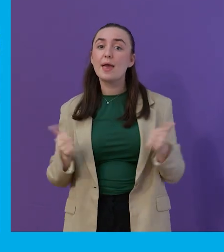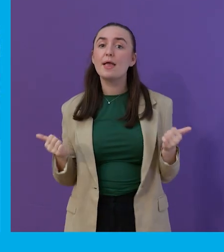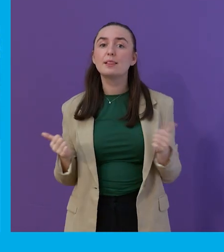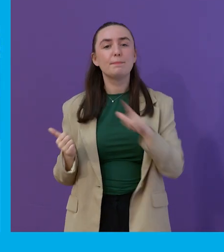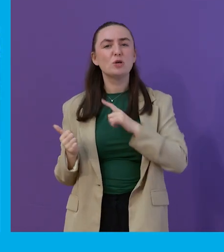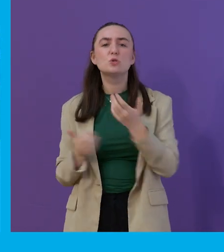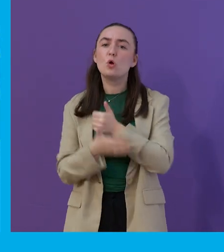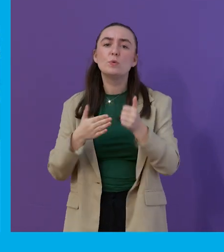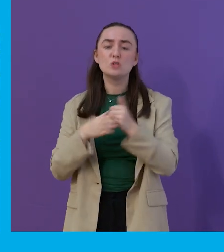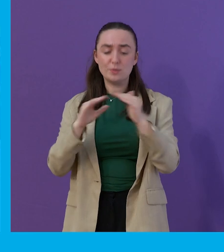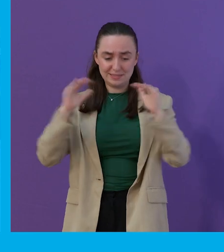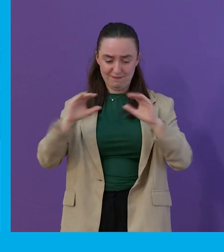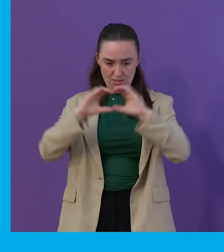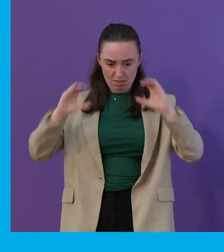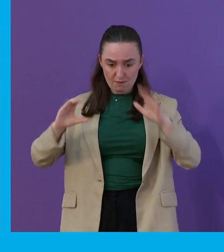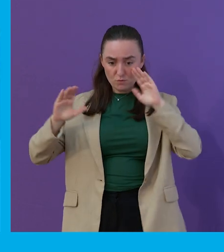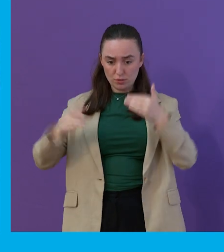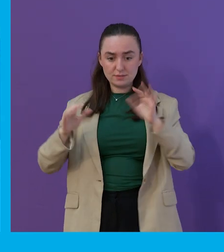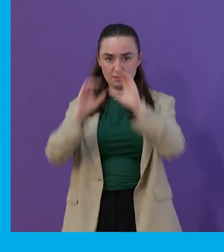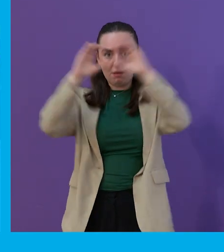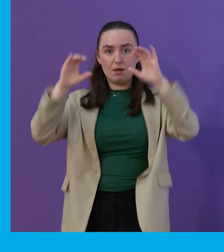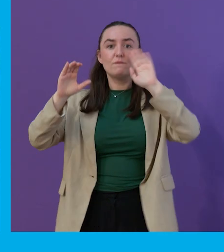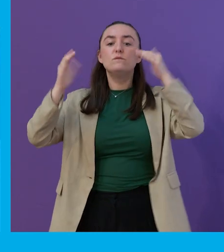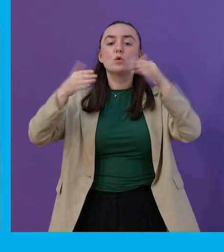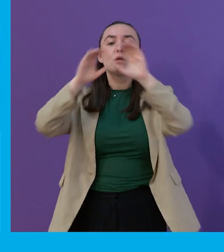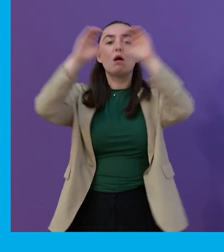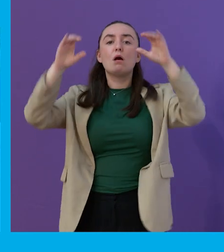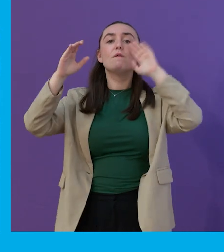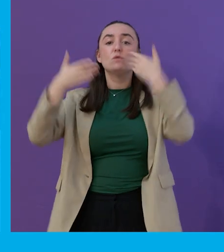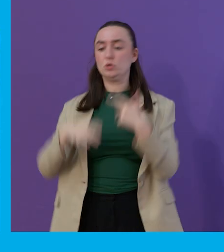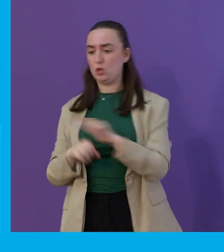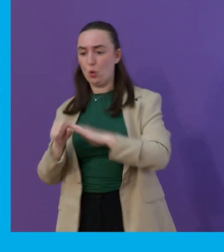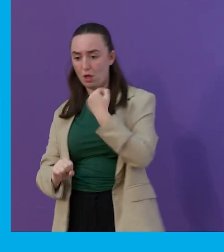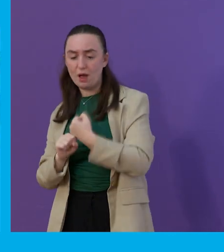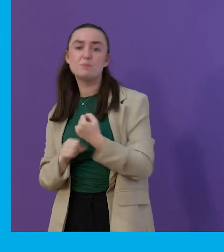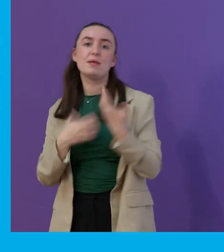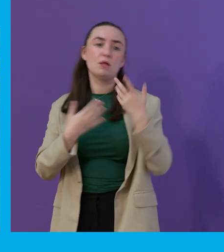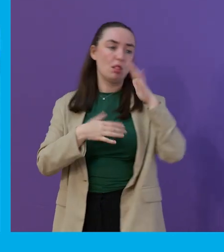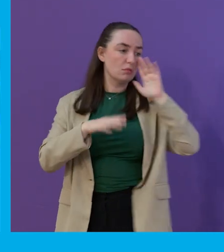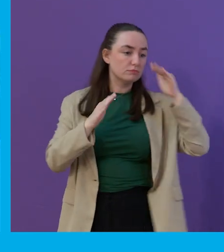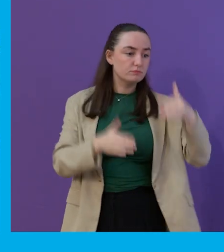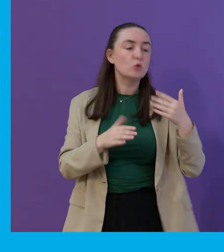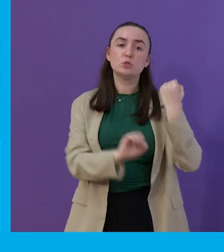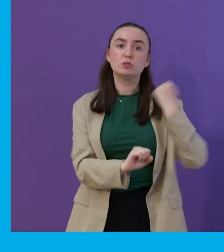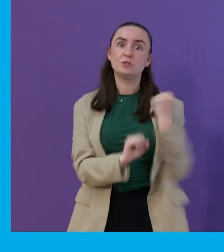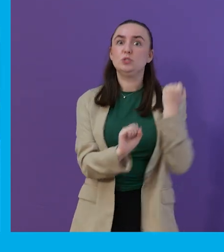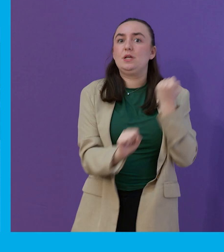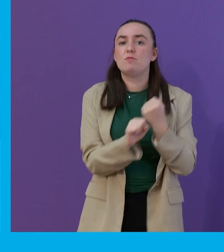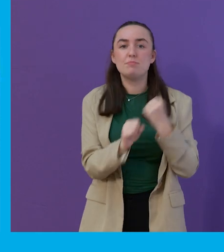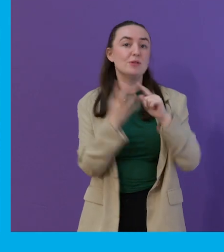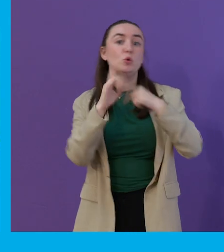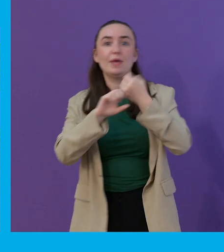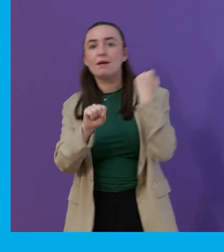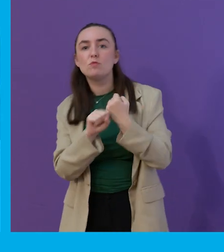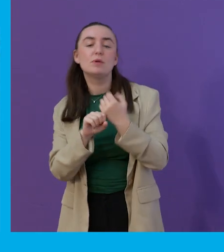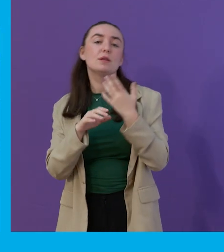single levers in isolation and not the whole too often. And it's only, I think, by being able to look at the whole, to address the lady's point, that we can